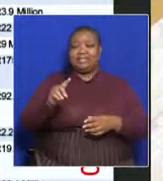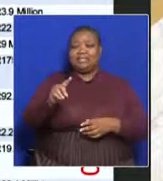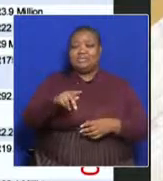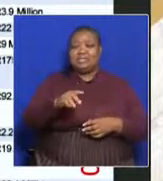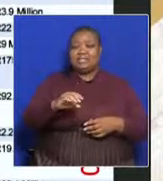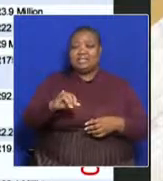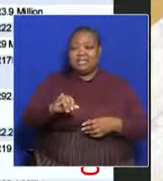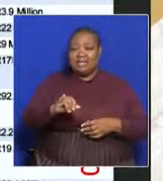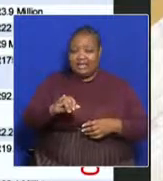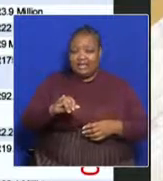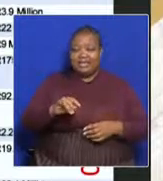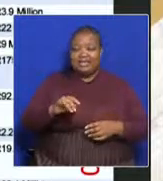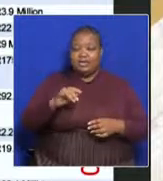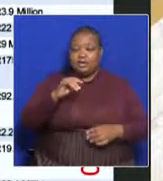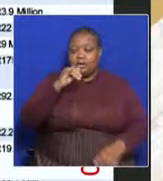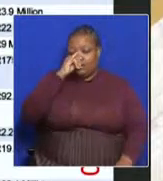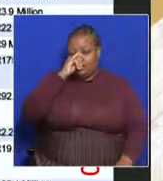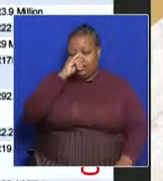that's your